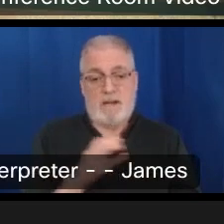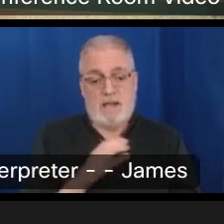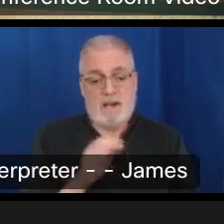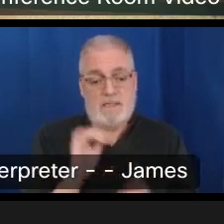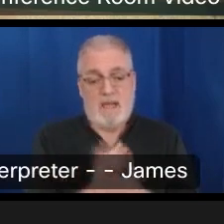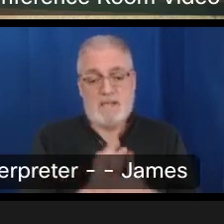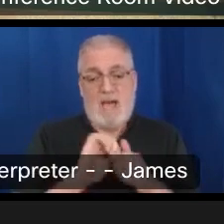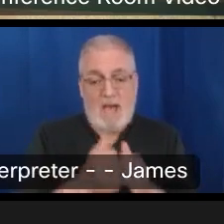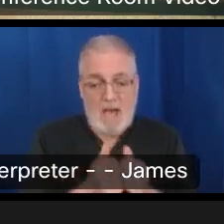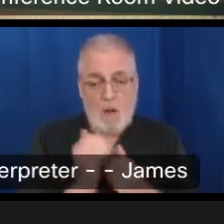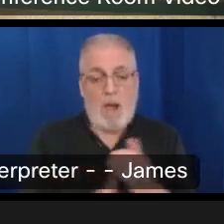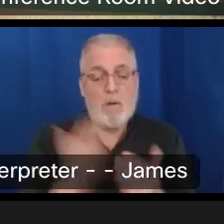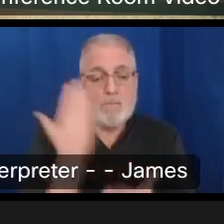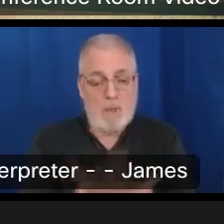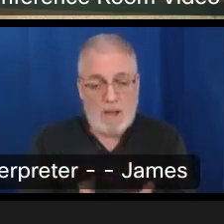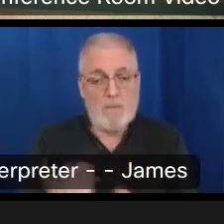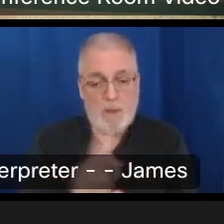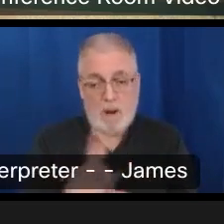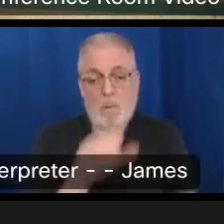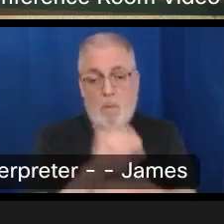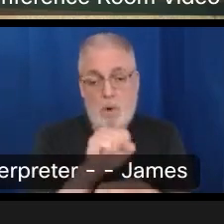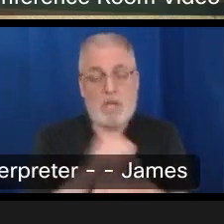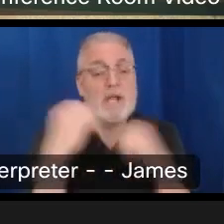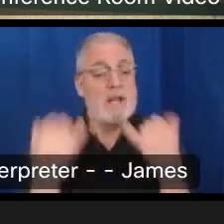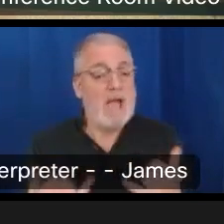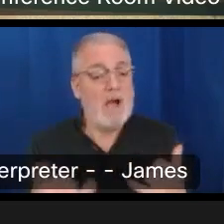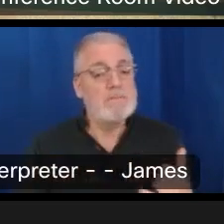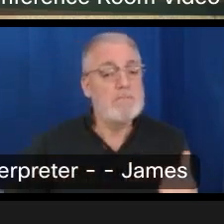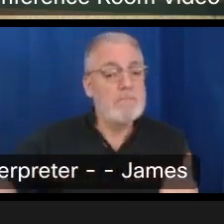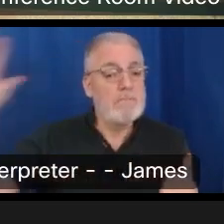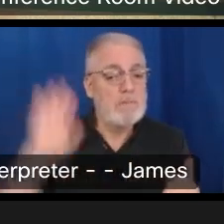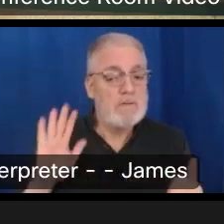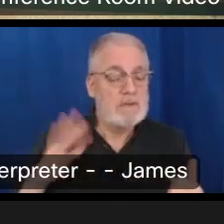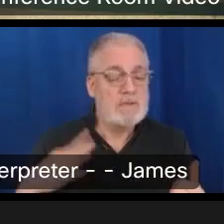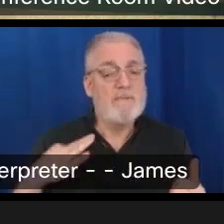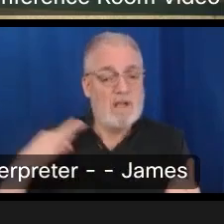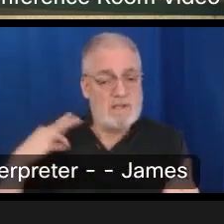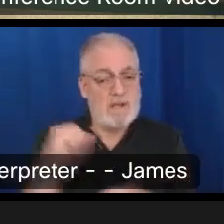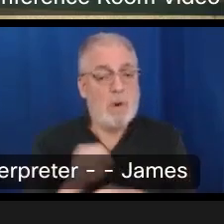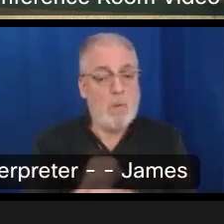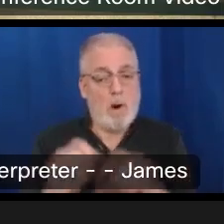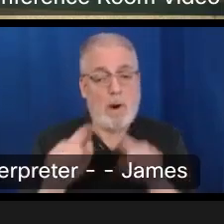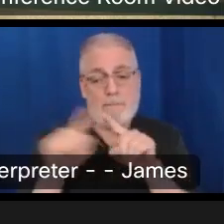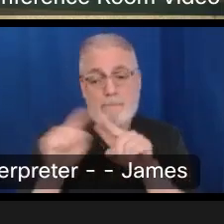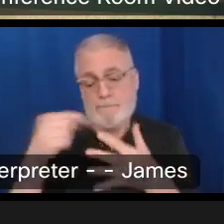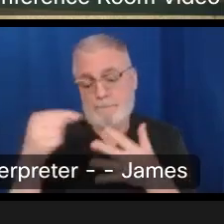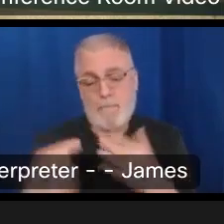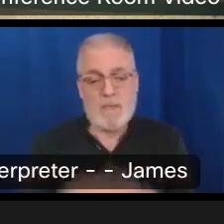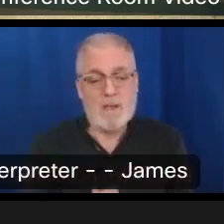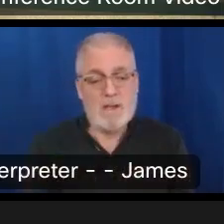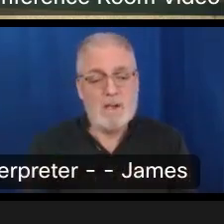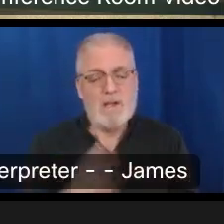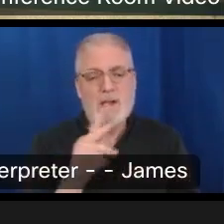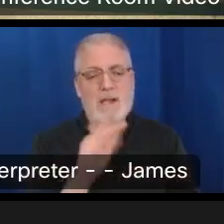because of my volunteer work. So last April, Oops, sorry. no, go I ahead. just wanted to say, it's Kate. I just wanted to